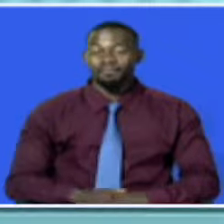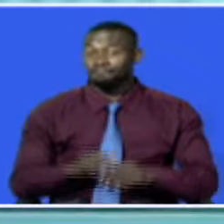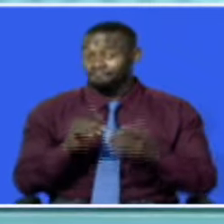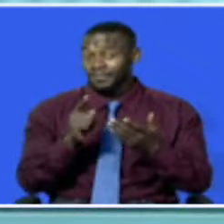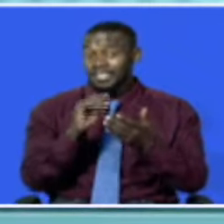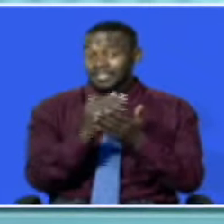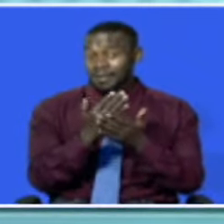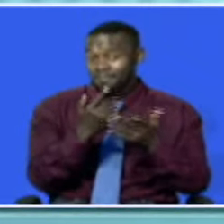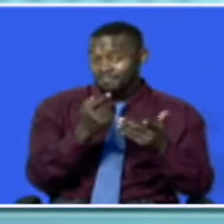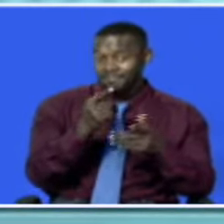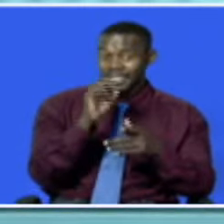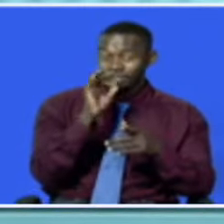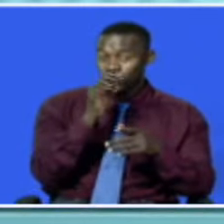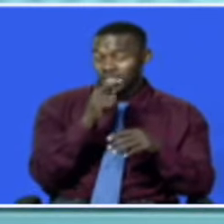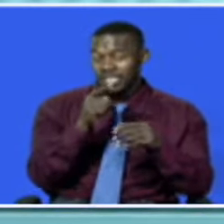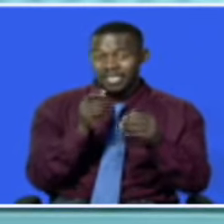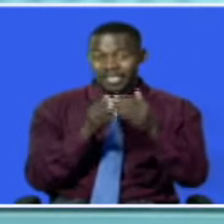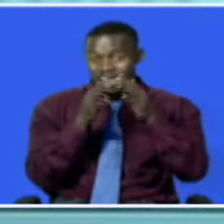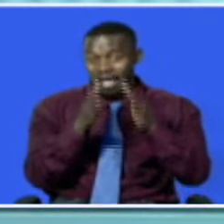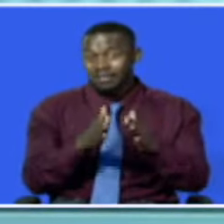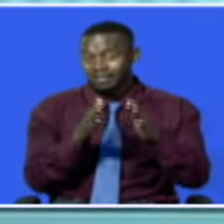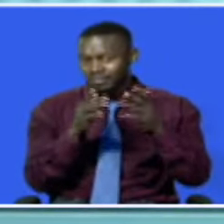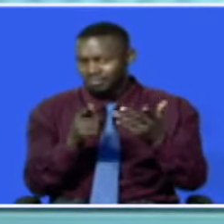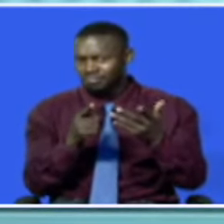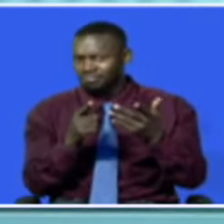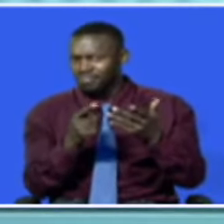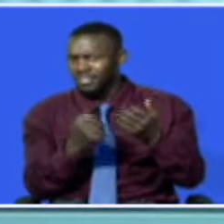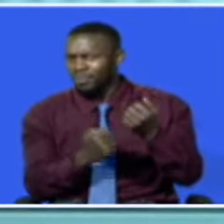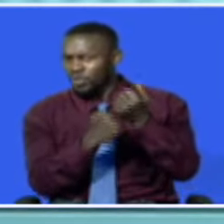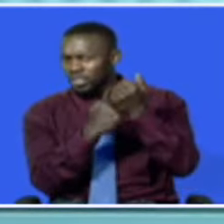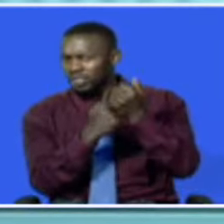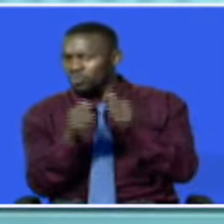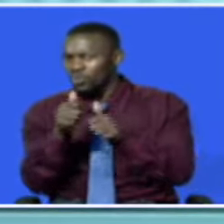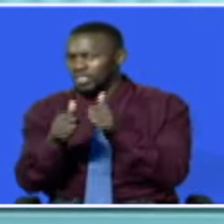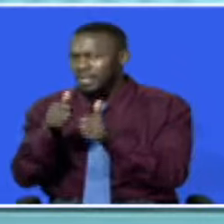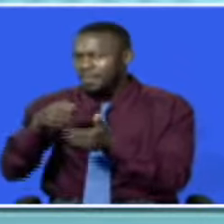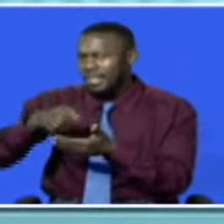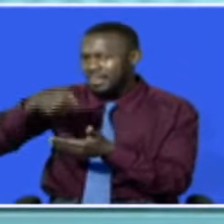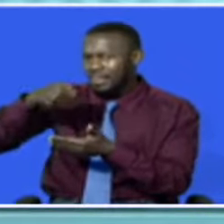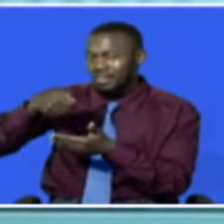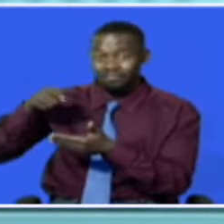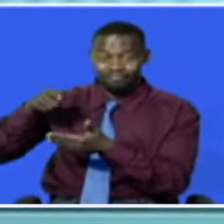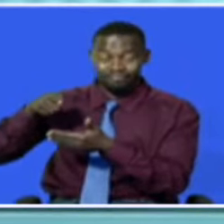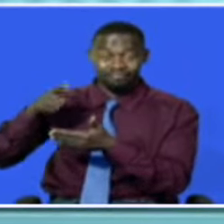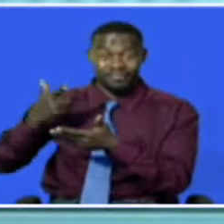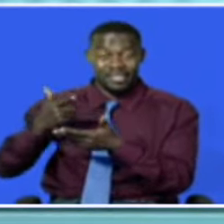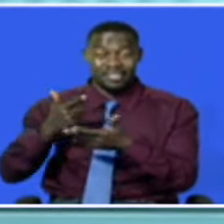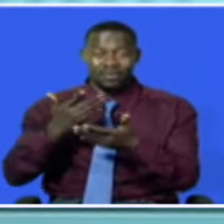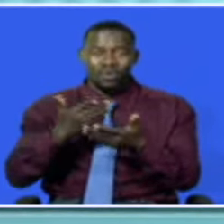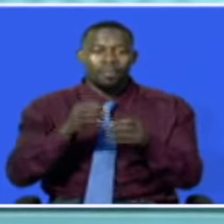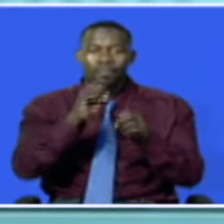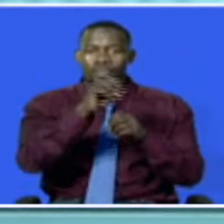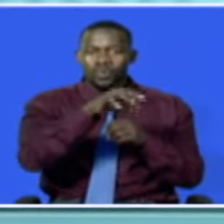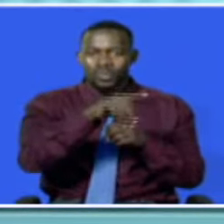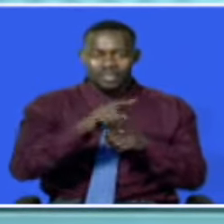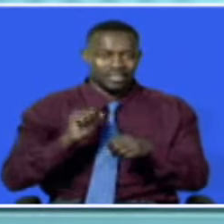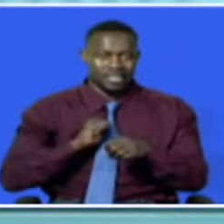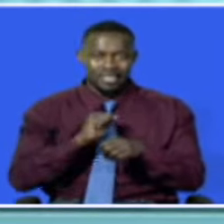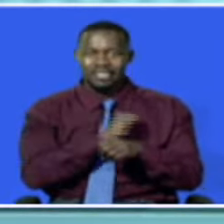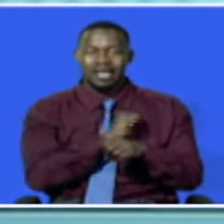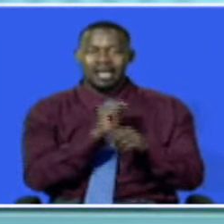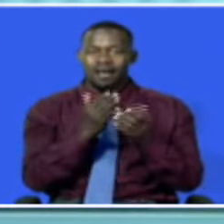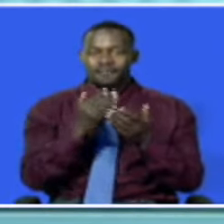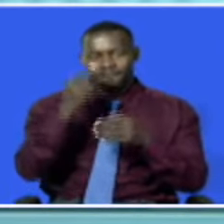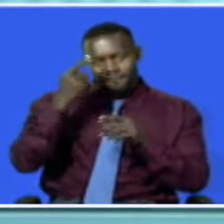Section of Kitui leaders have backed the Mung Bean Bill that was sponsored on the floor of the Senate by Kitui Senator Enoch